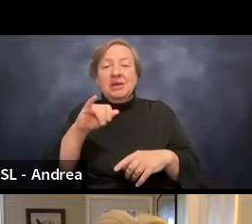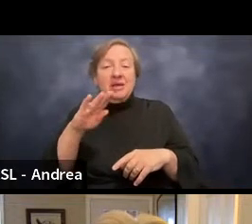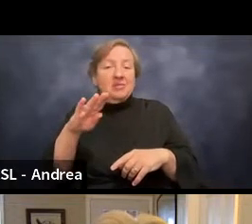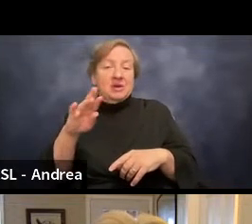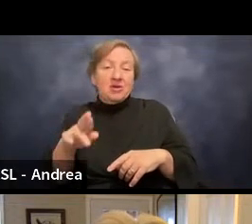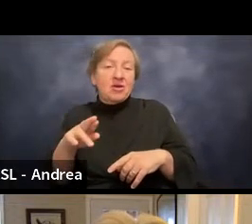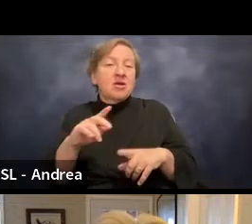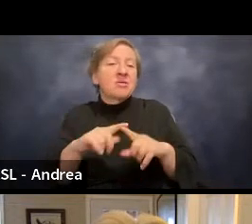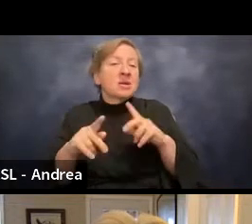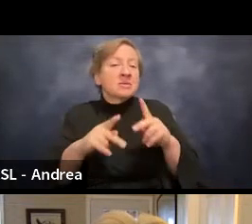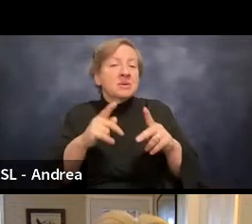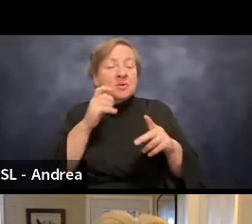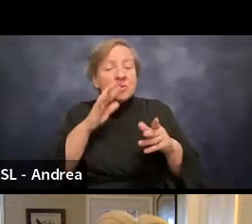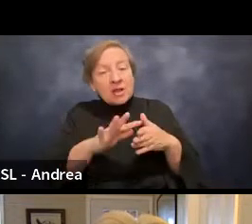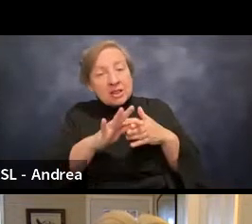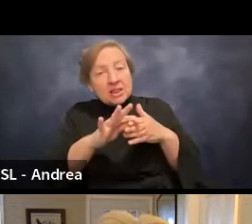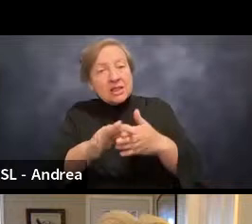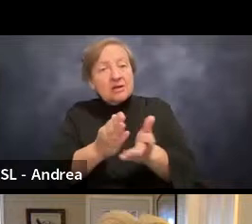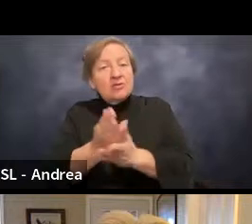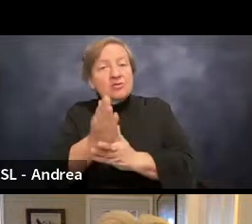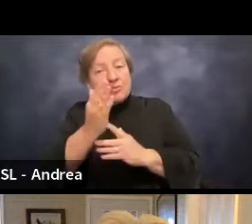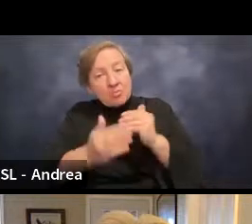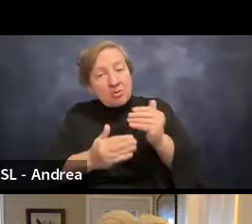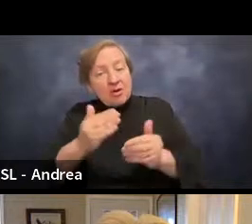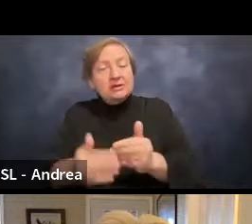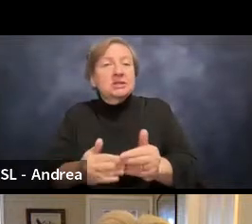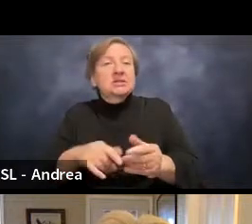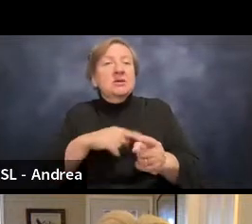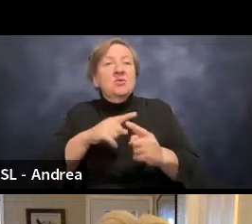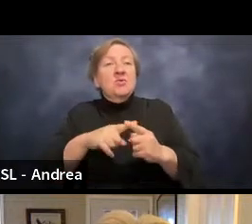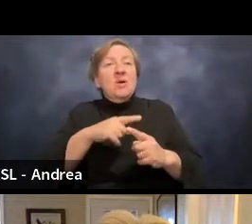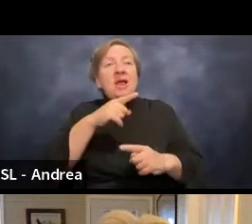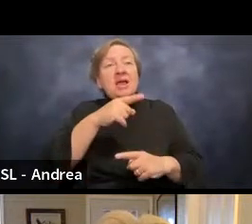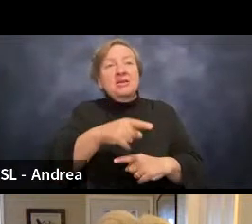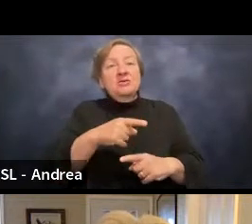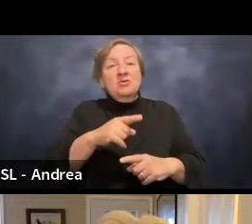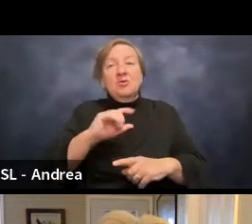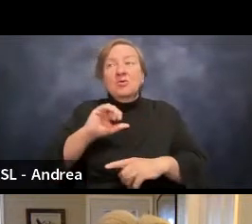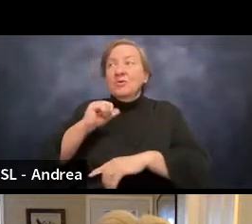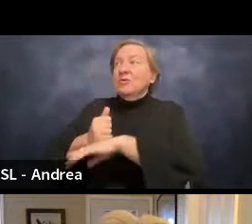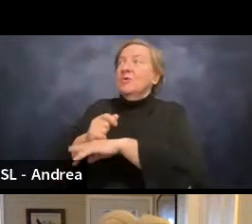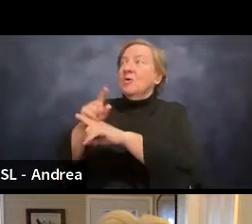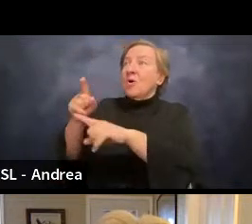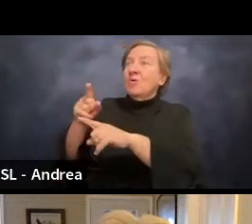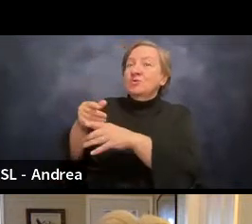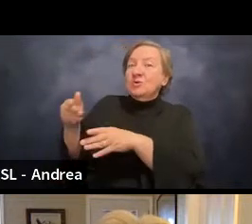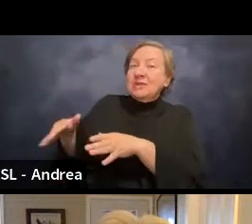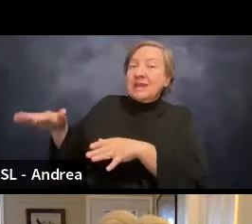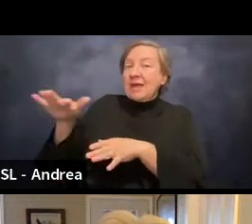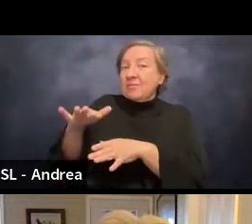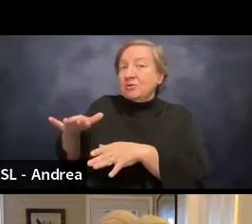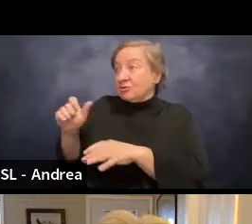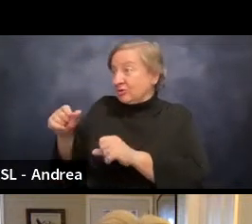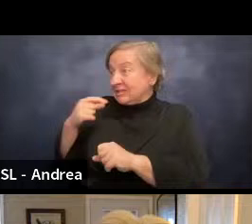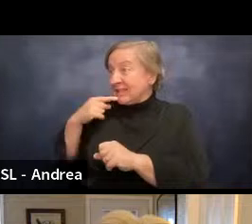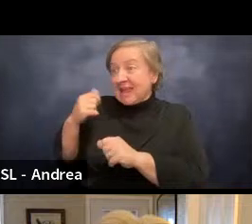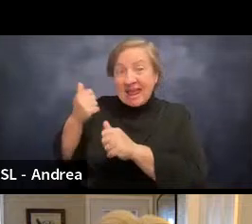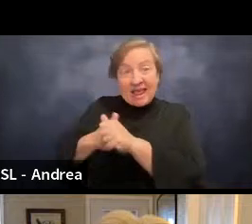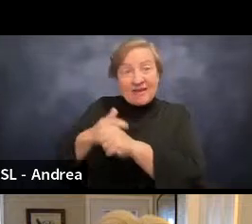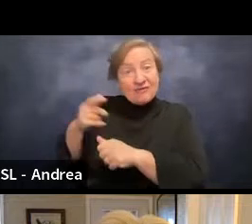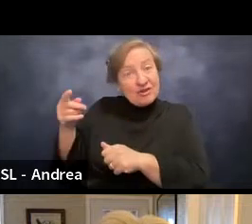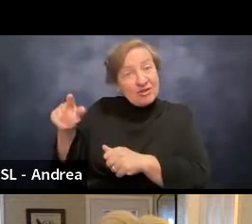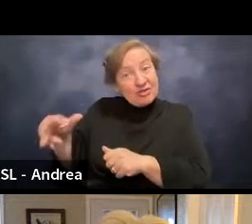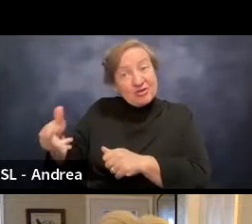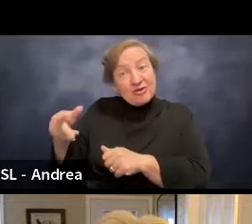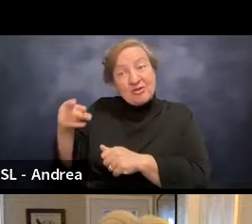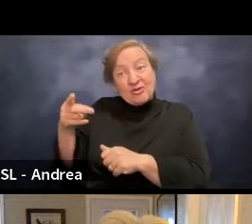to walk you through the process. And then even when you're tabling at Bridge to the Neighborhood, you can say, hey, every third Thursday you